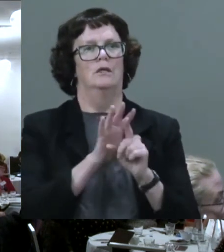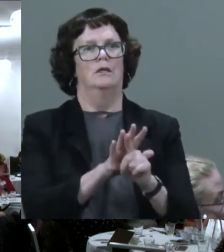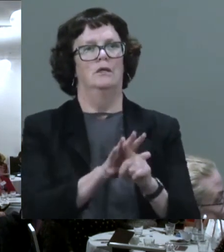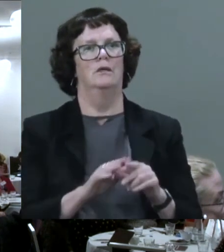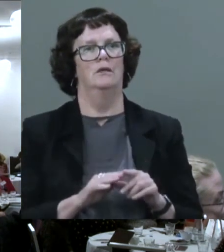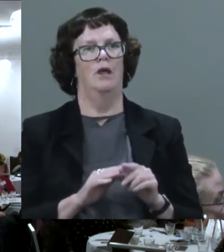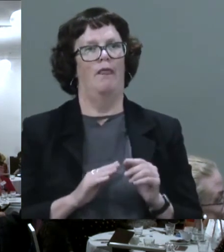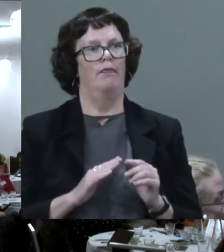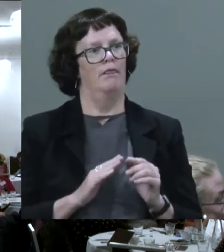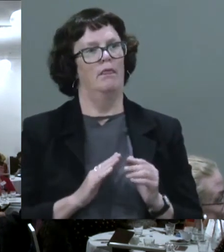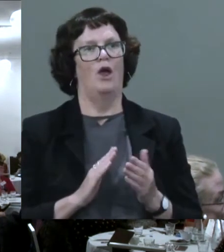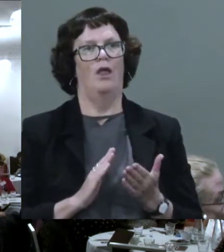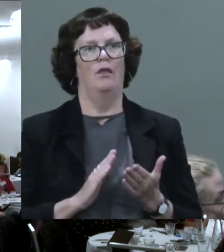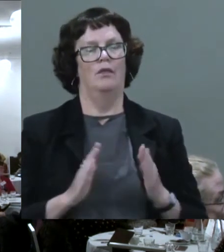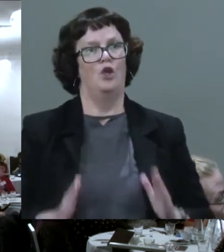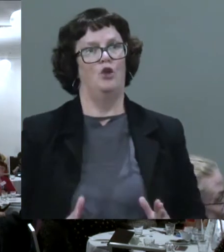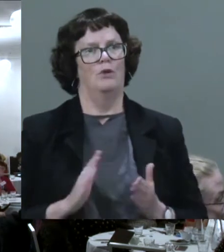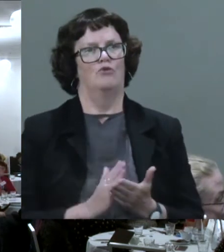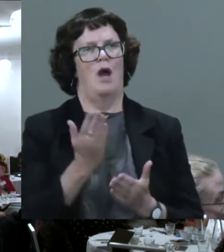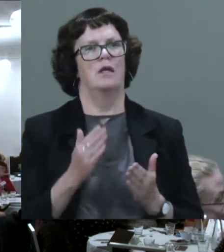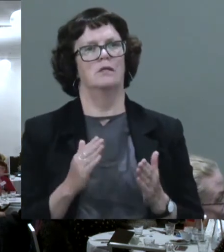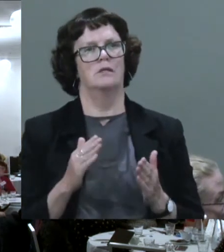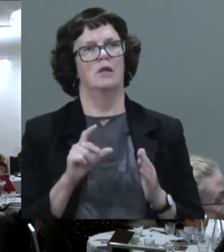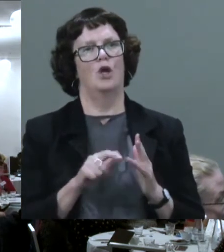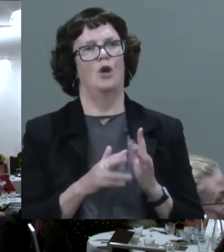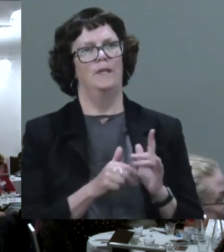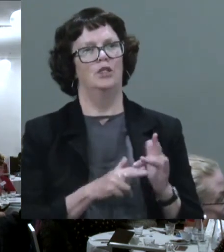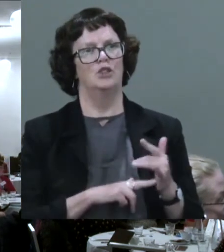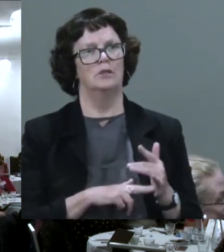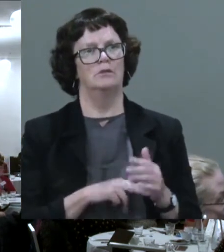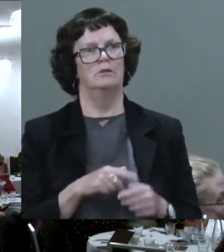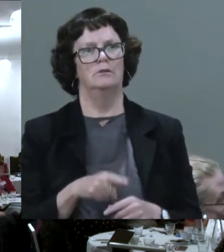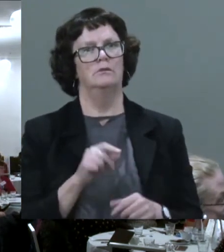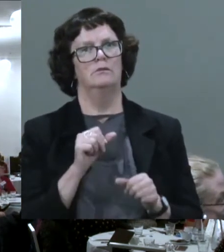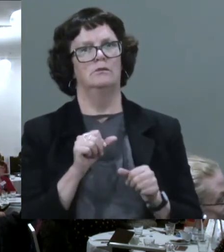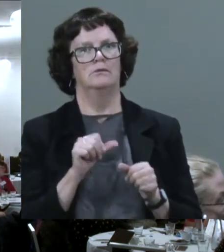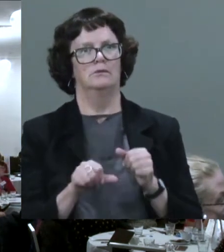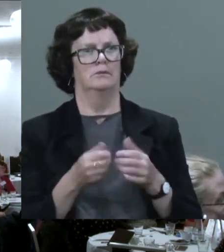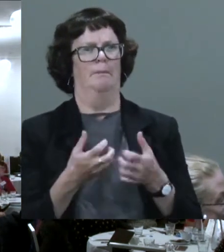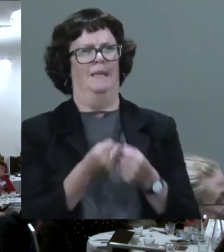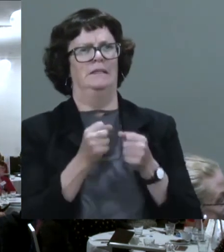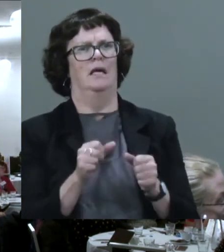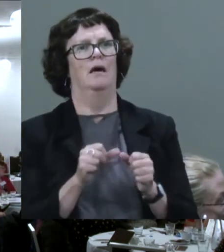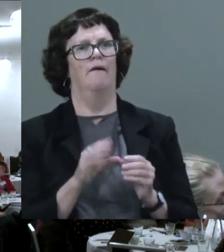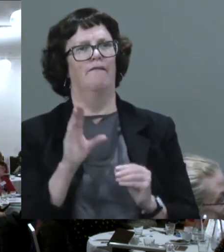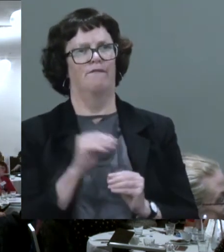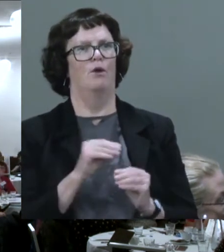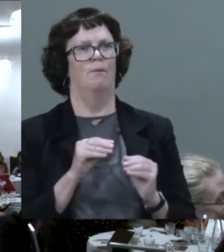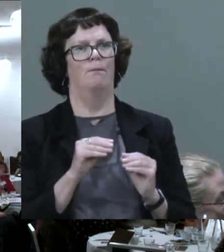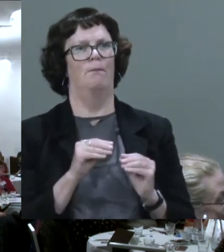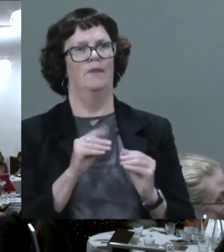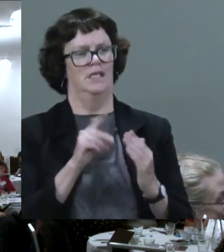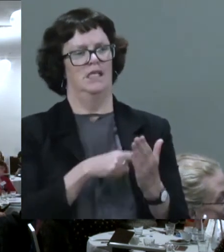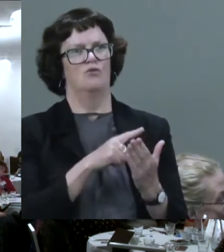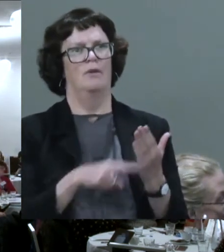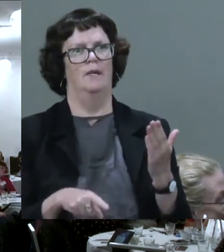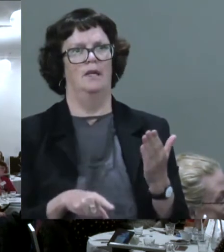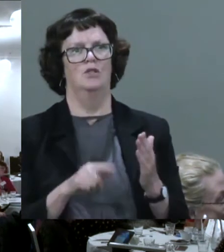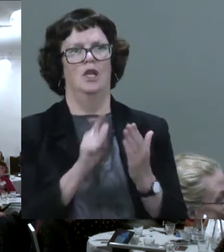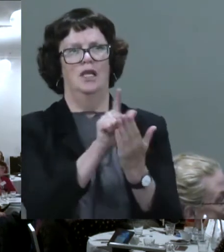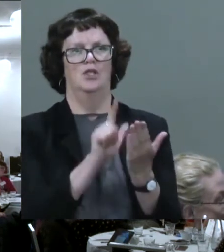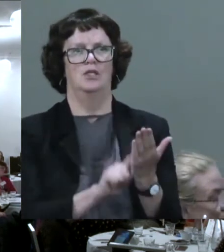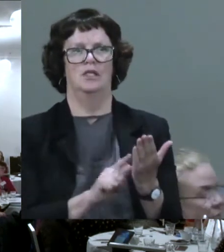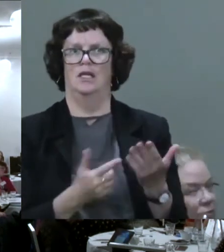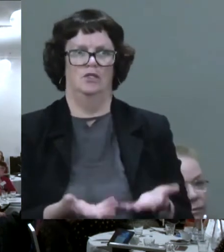Rights Commission to actually get a better deal out of anti-discrimination legislation? I mean, it's